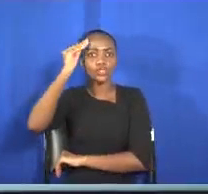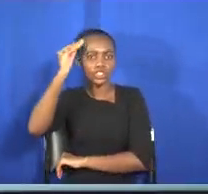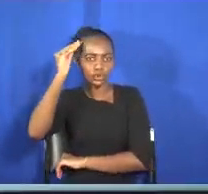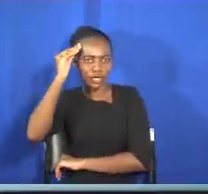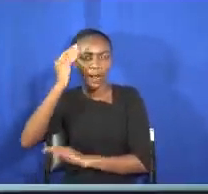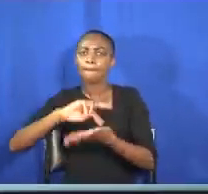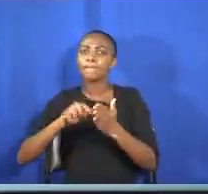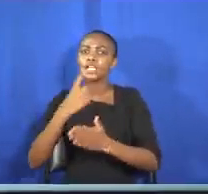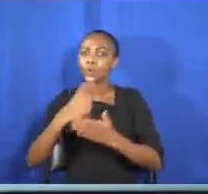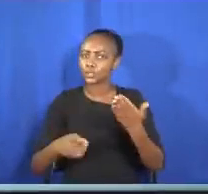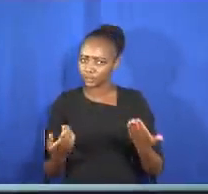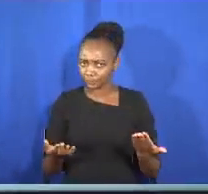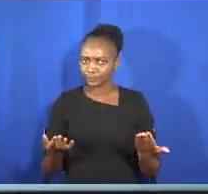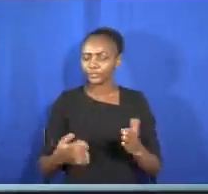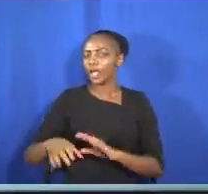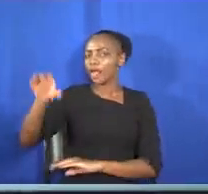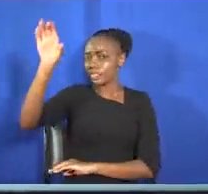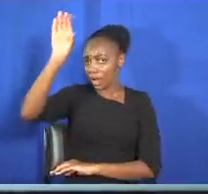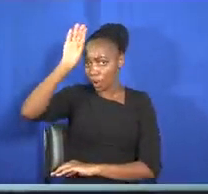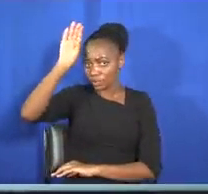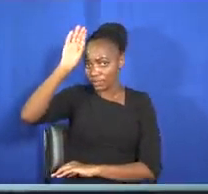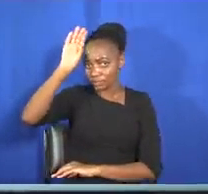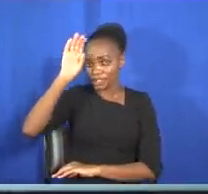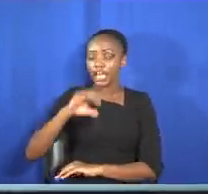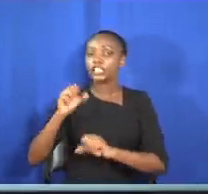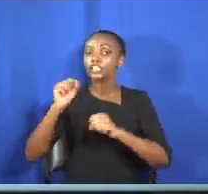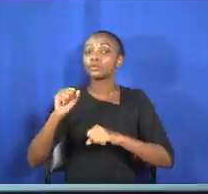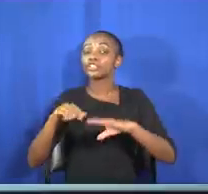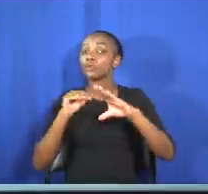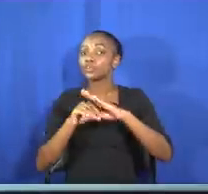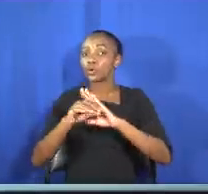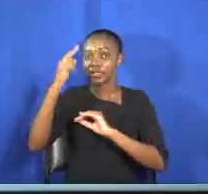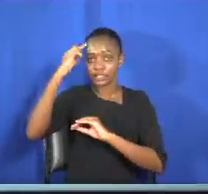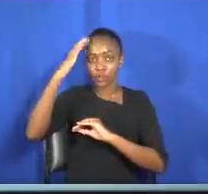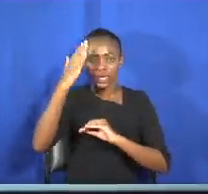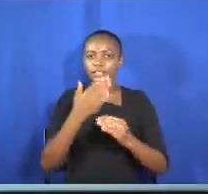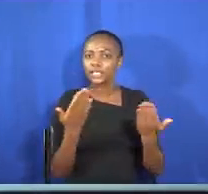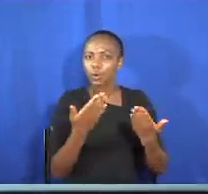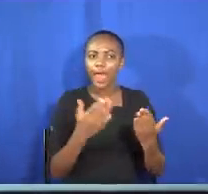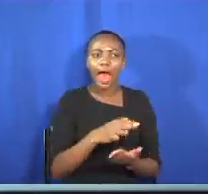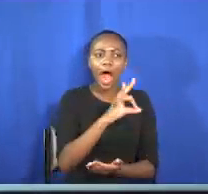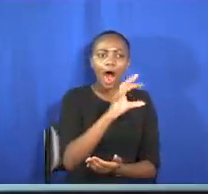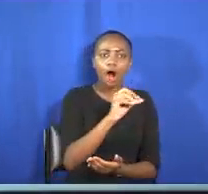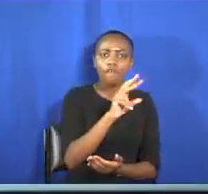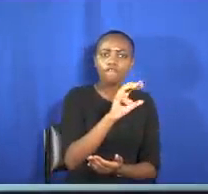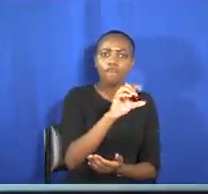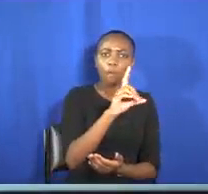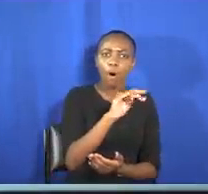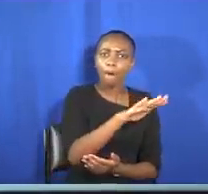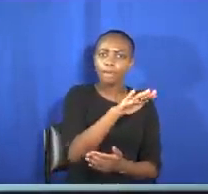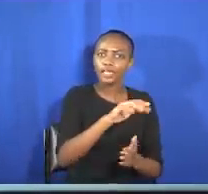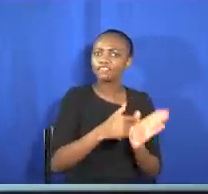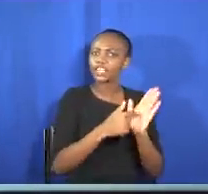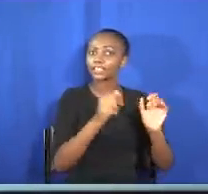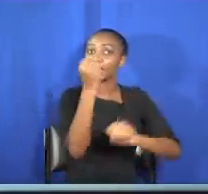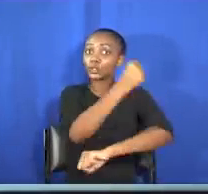saying here? The concept of that you can only acquire knowledge in a formal setting, schooling. But